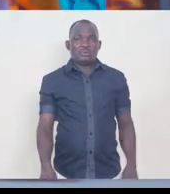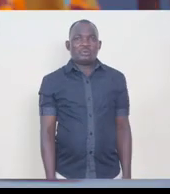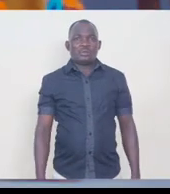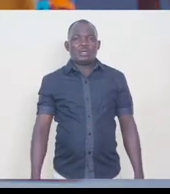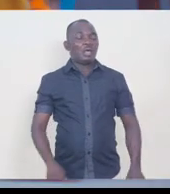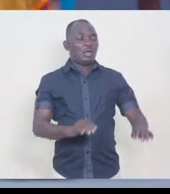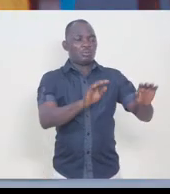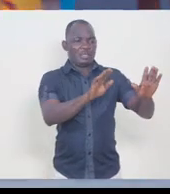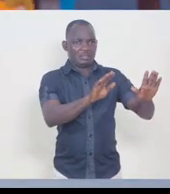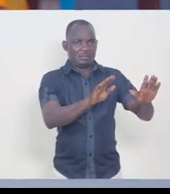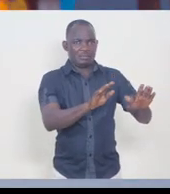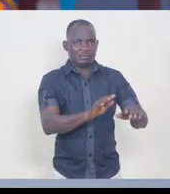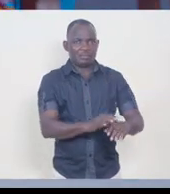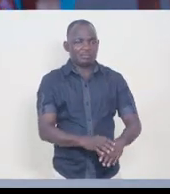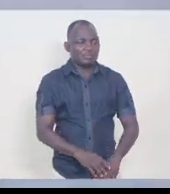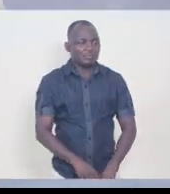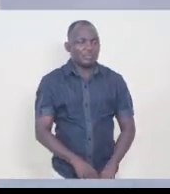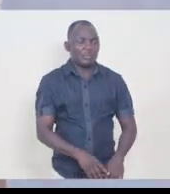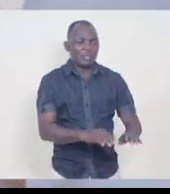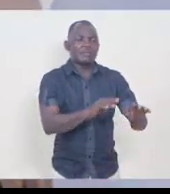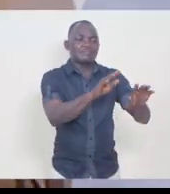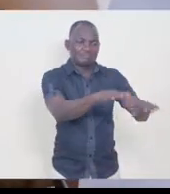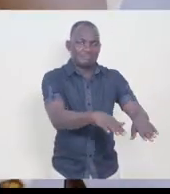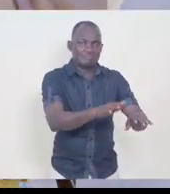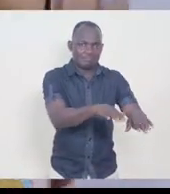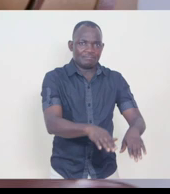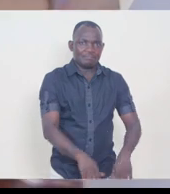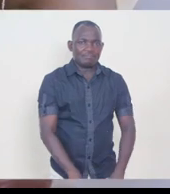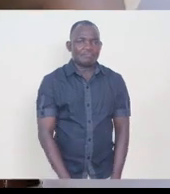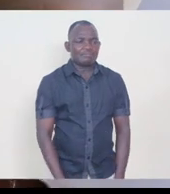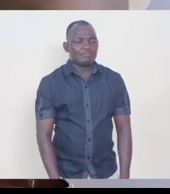back home. No, wait. Sit. Let me just.